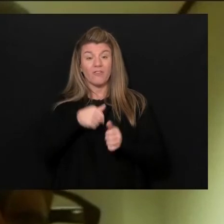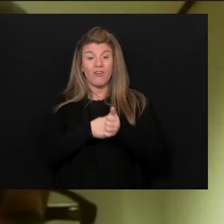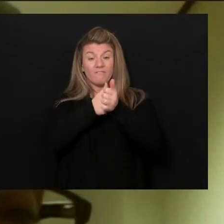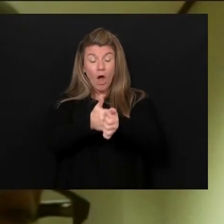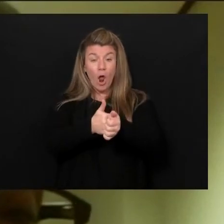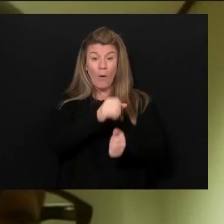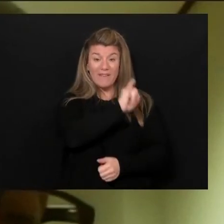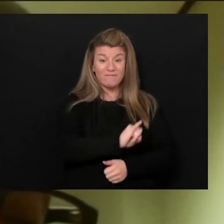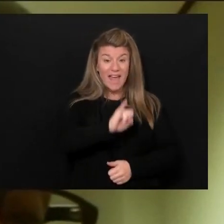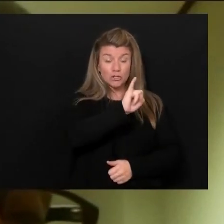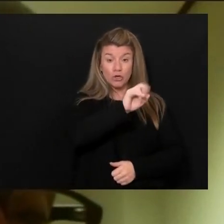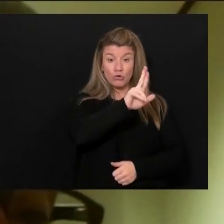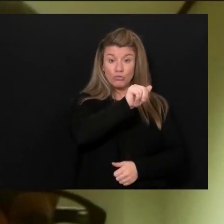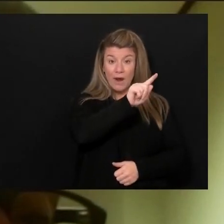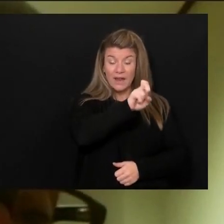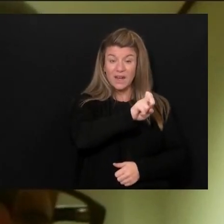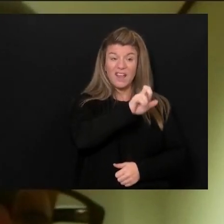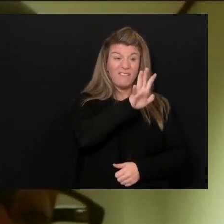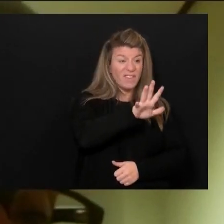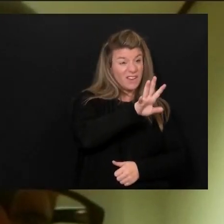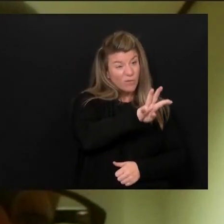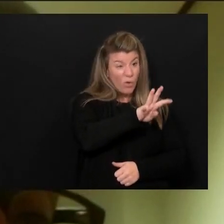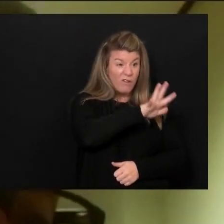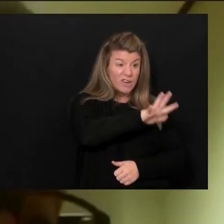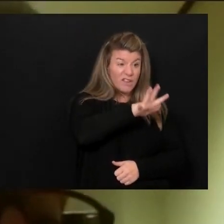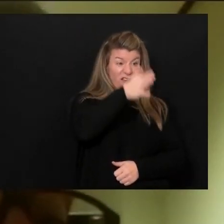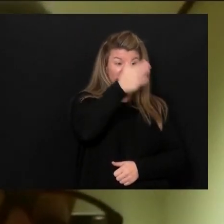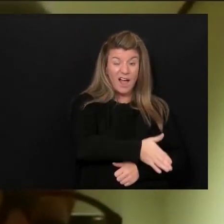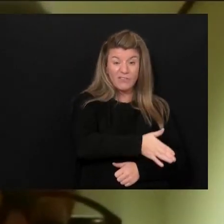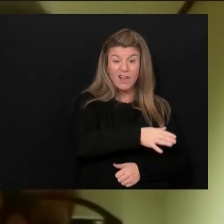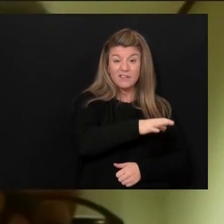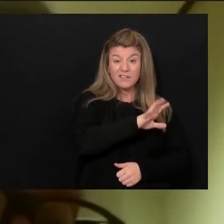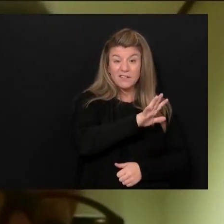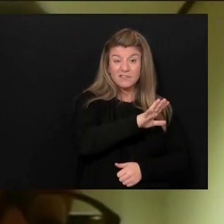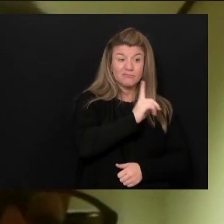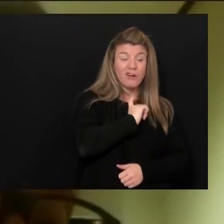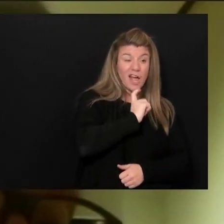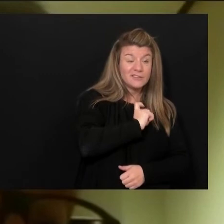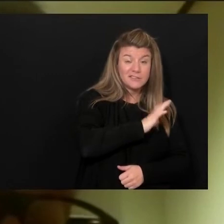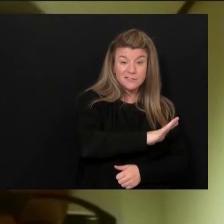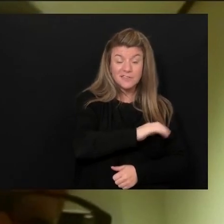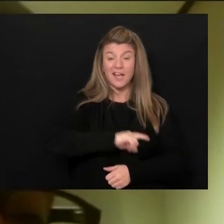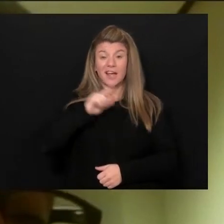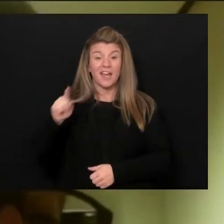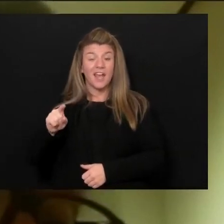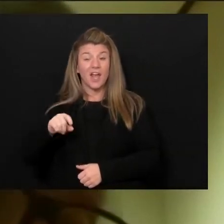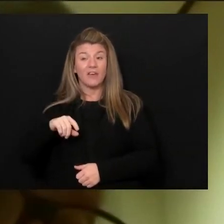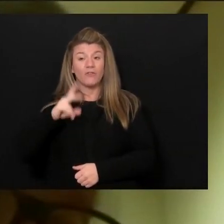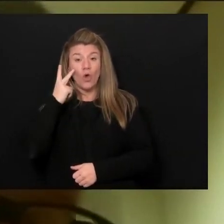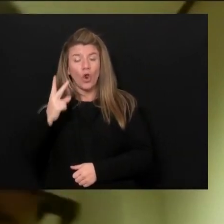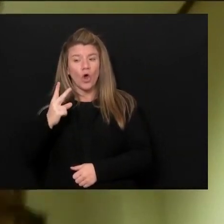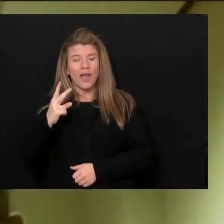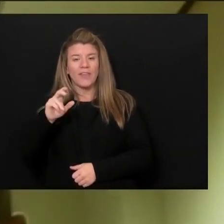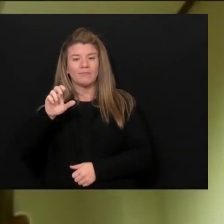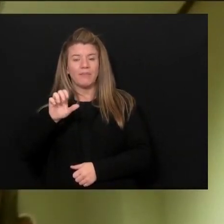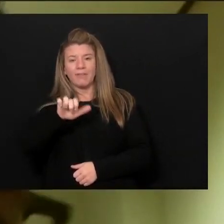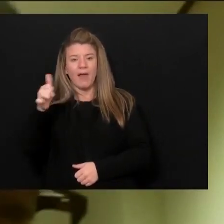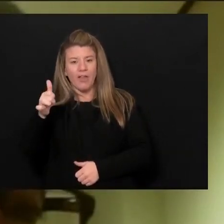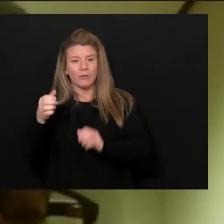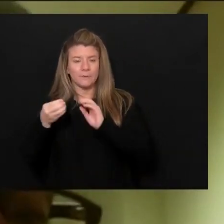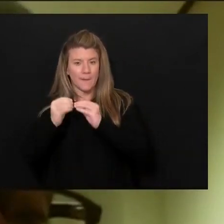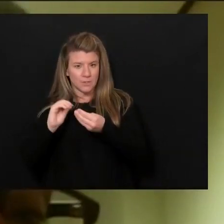infection rate today, 54 or 55 counties are red. If you go by the lower of the two, as